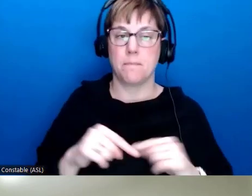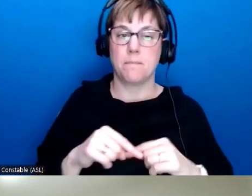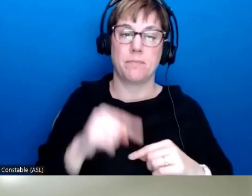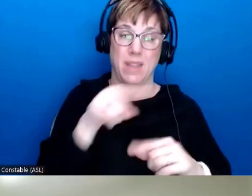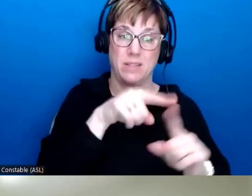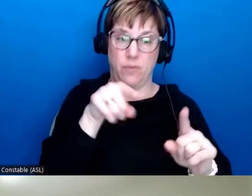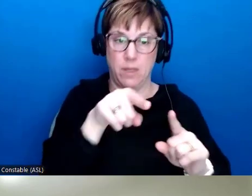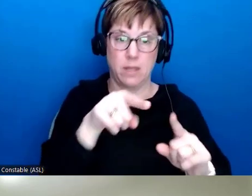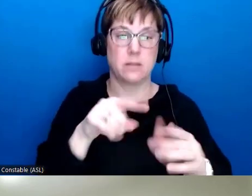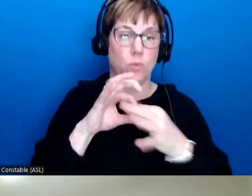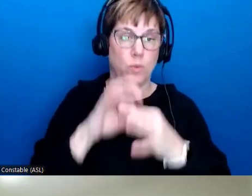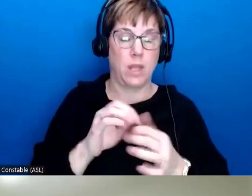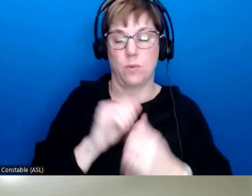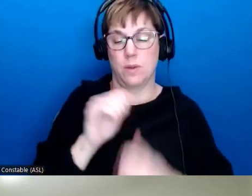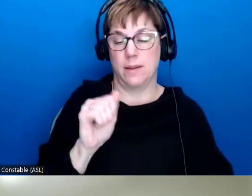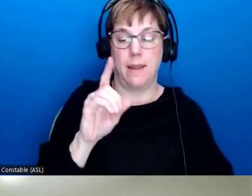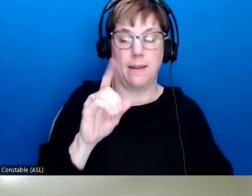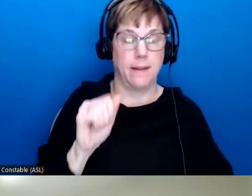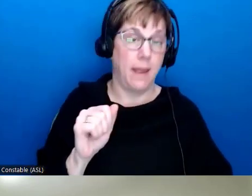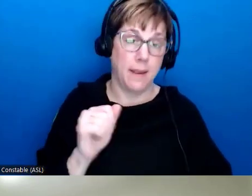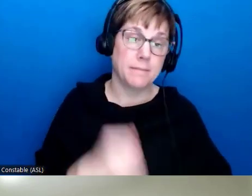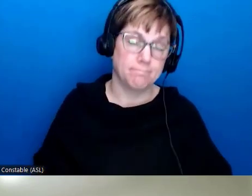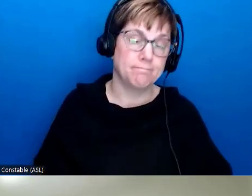It's rooted in the Americans with Disabilities Act.